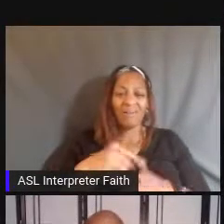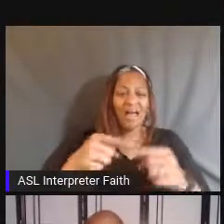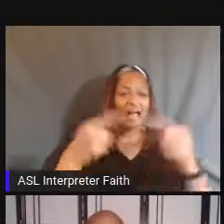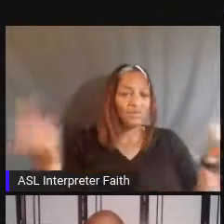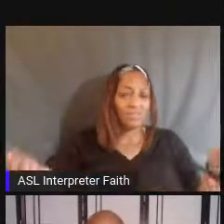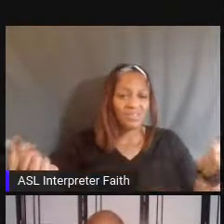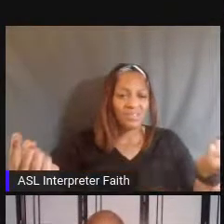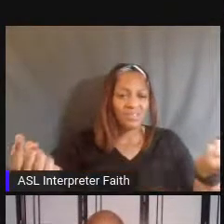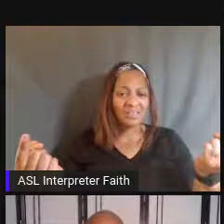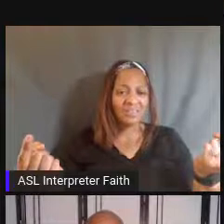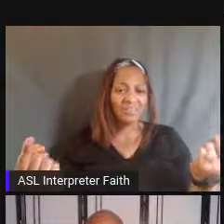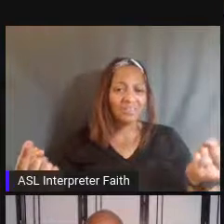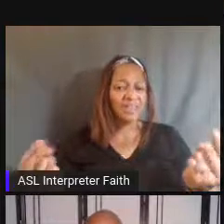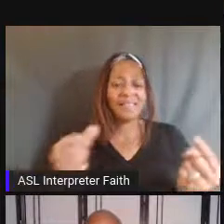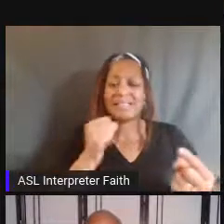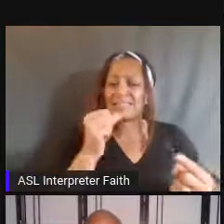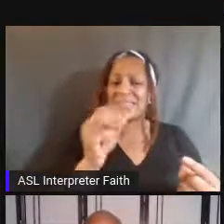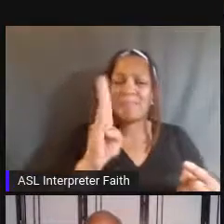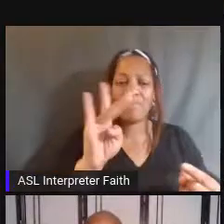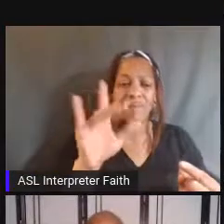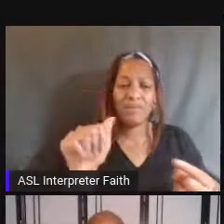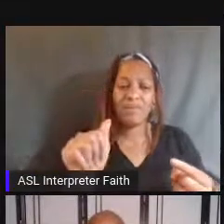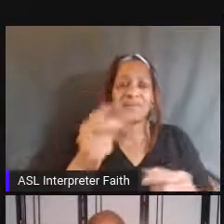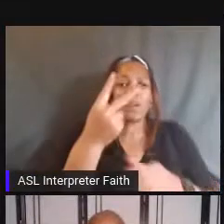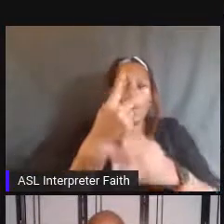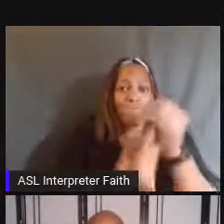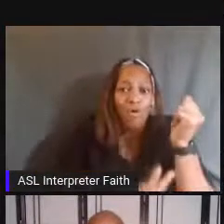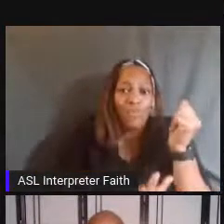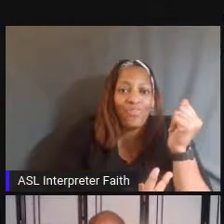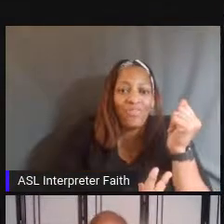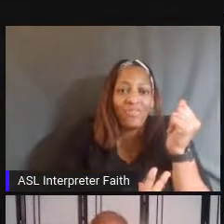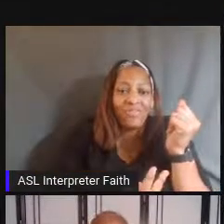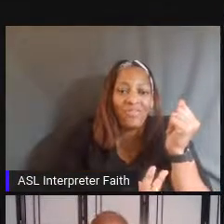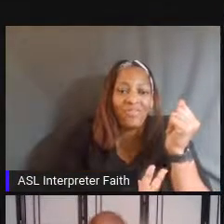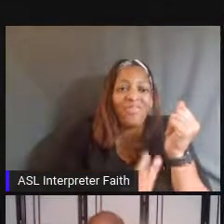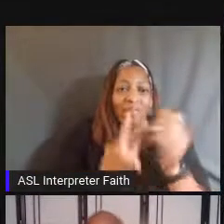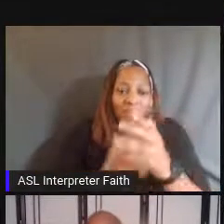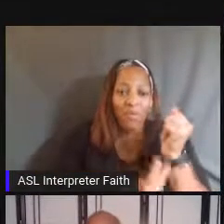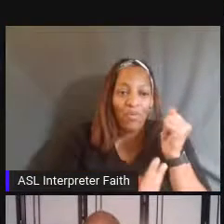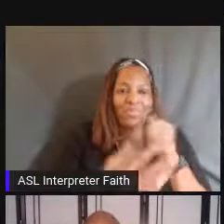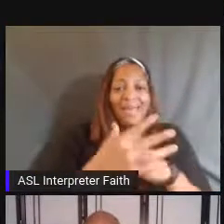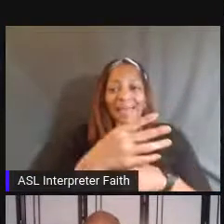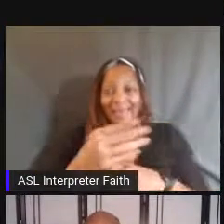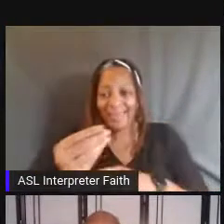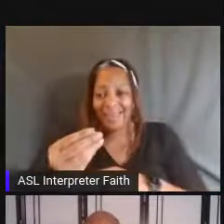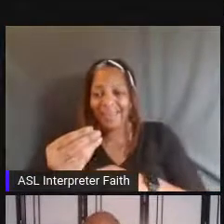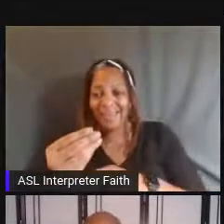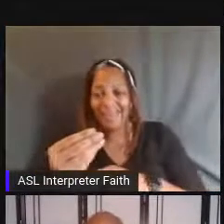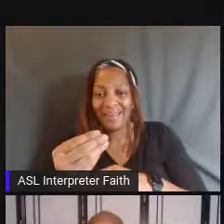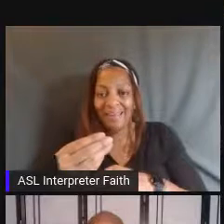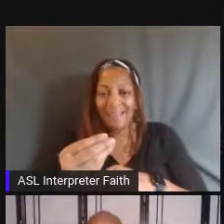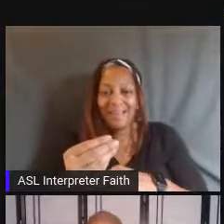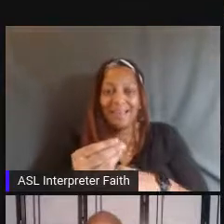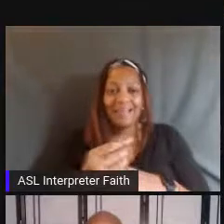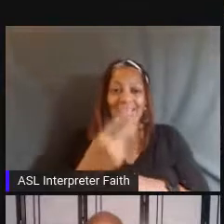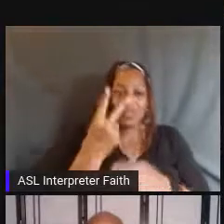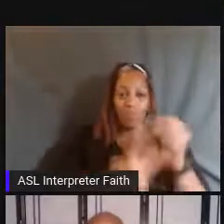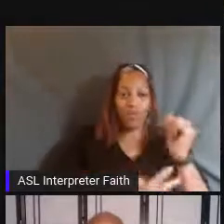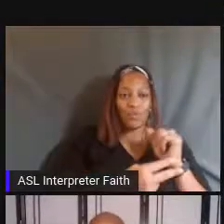binary. It's both and, because God is all there is. It's not yin and yang. It's yin